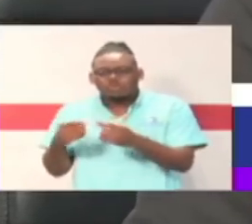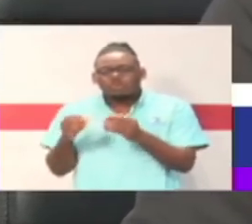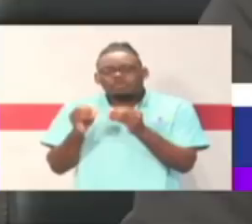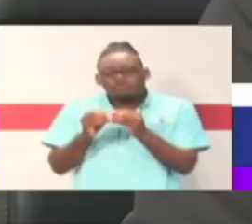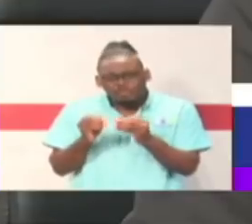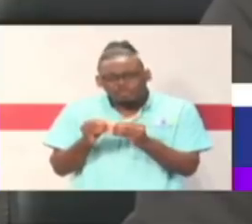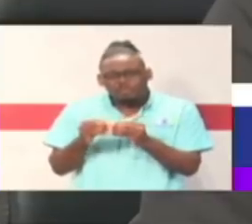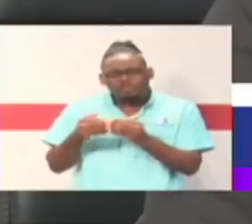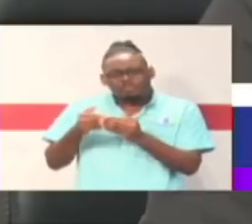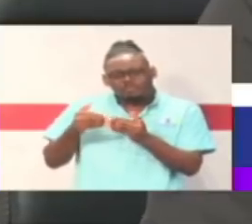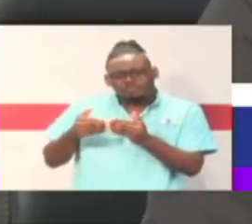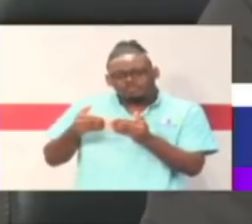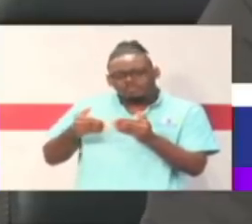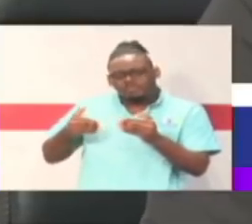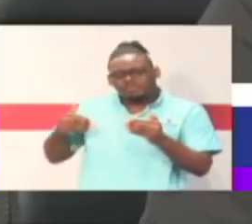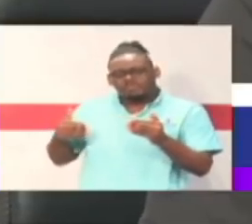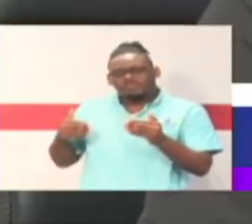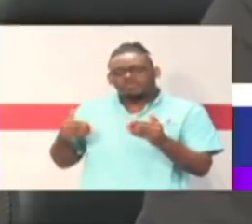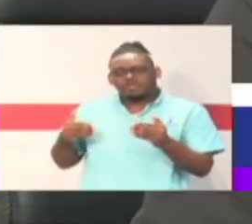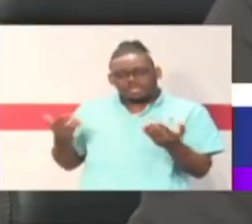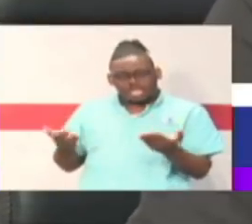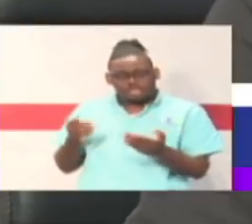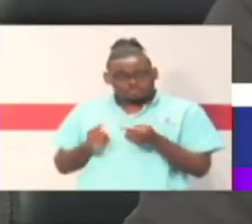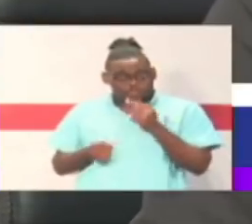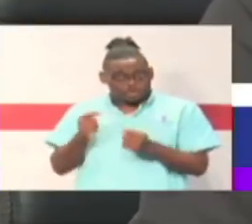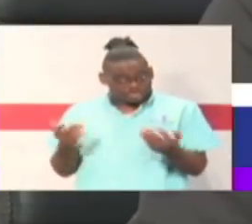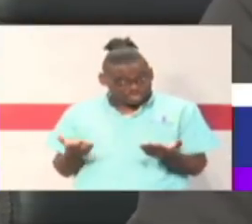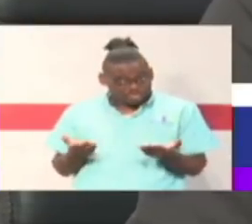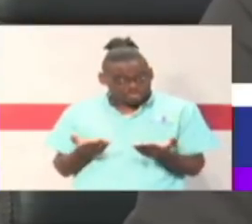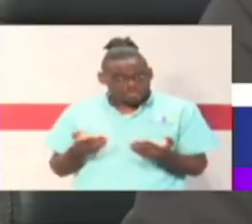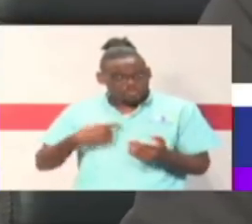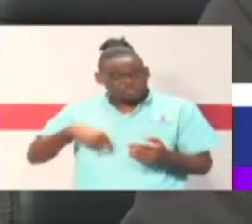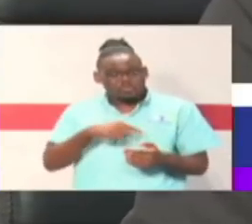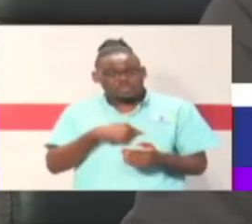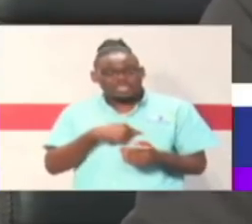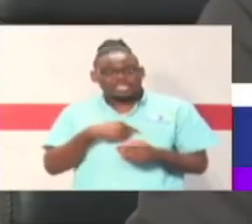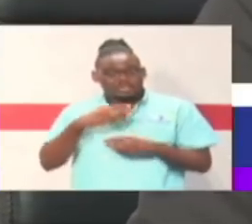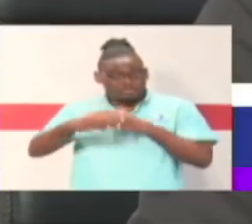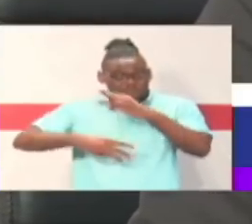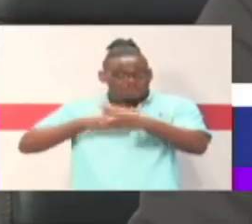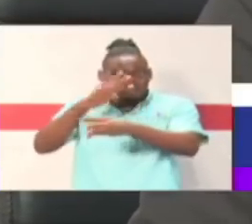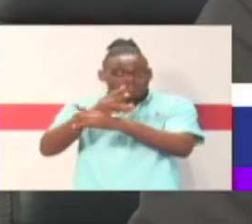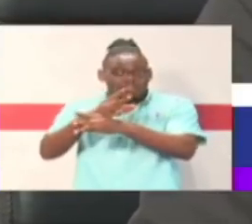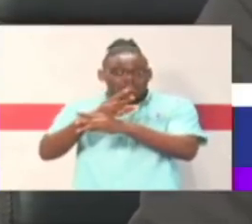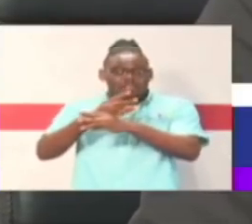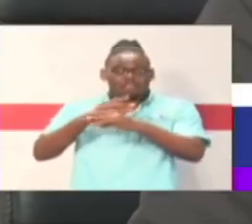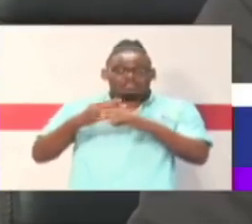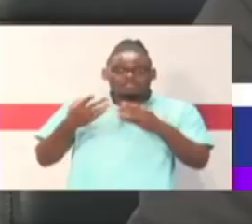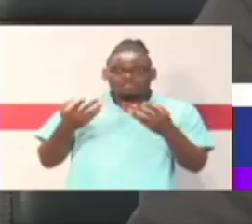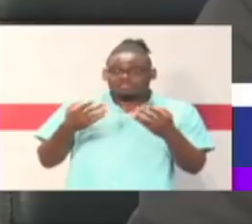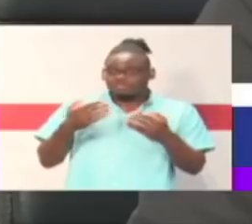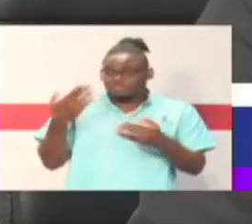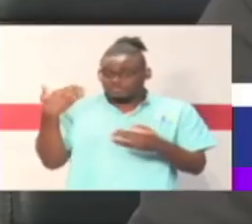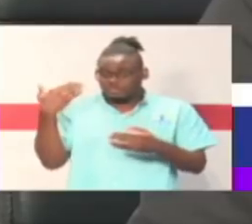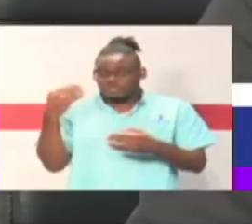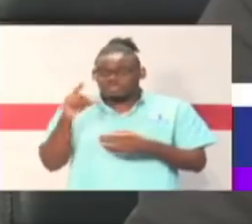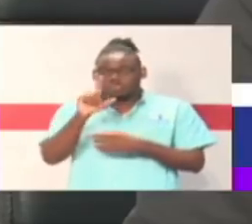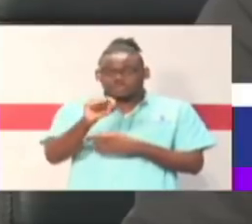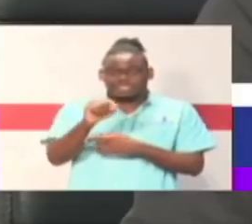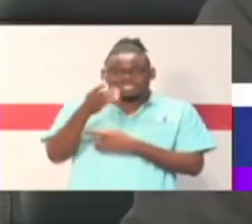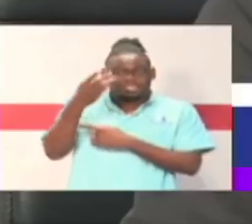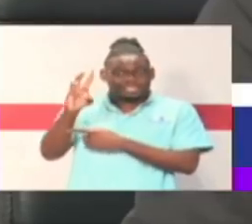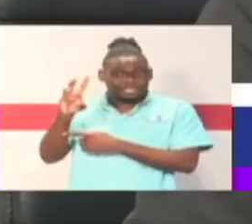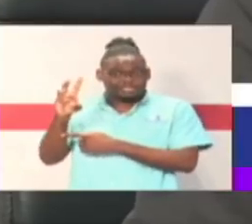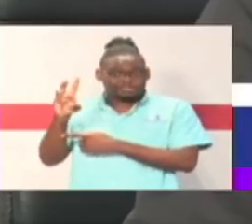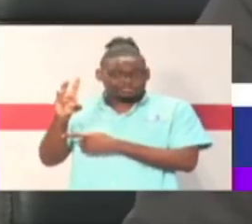very well. We are actually on the world map now since 2016 by having attained what's called the Sustainable